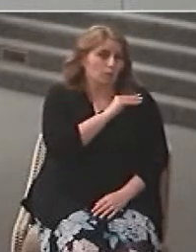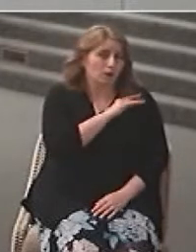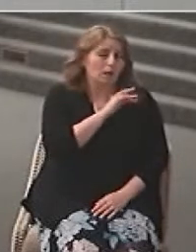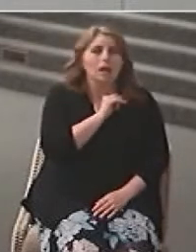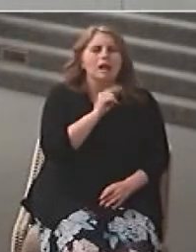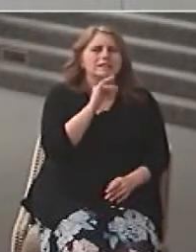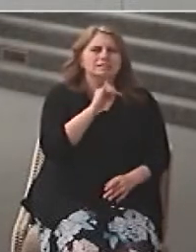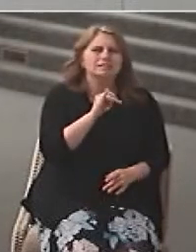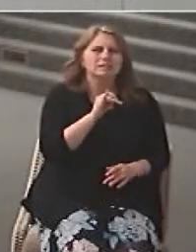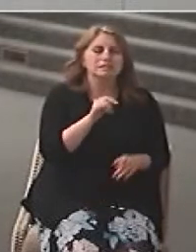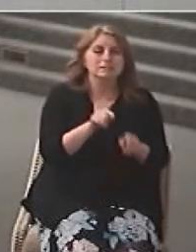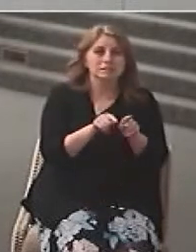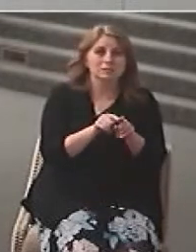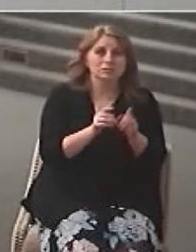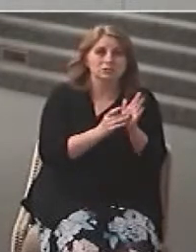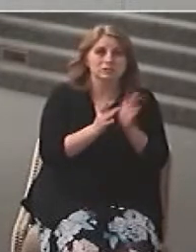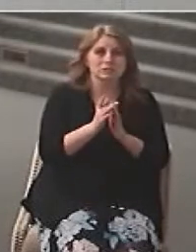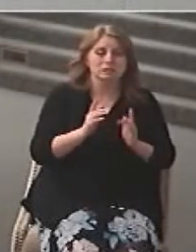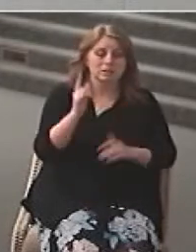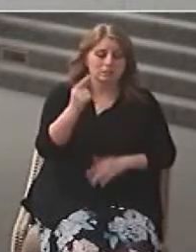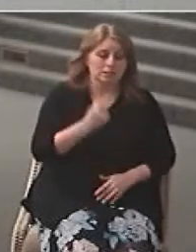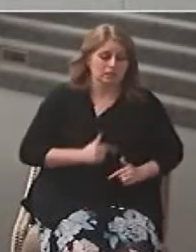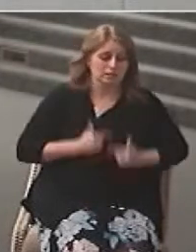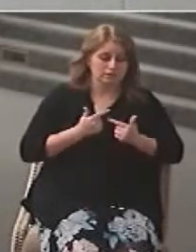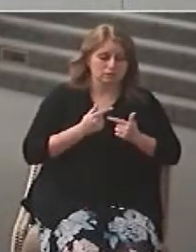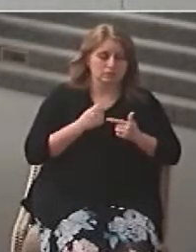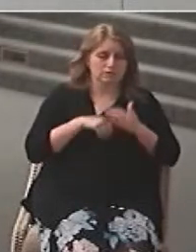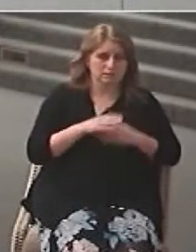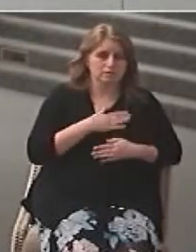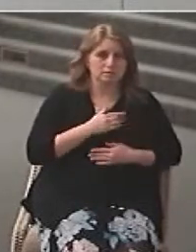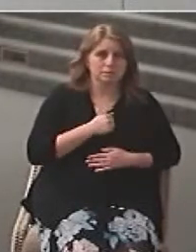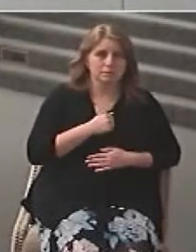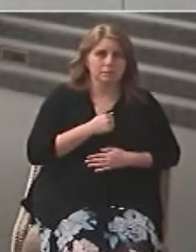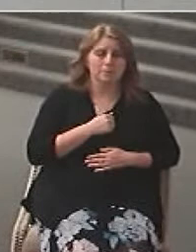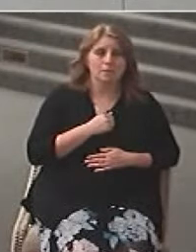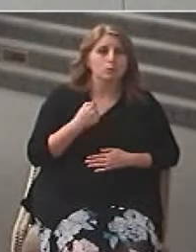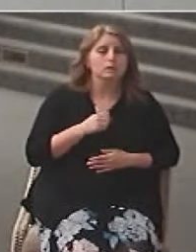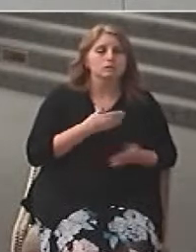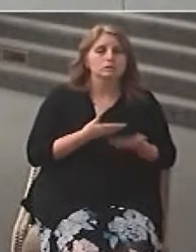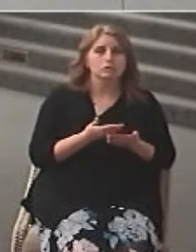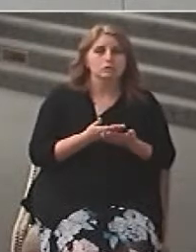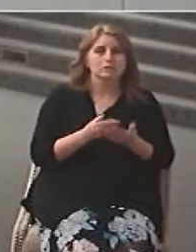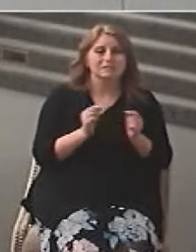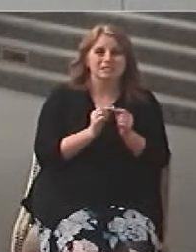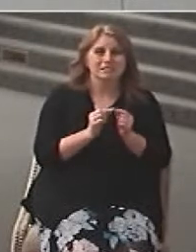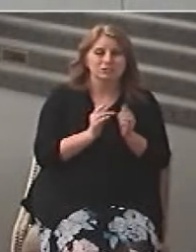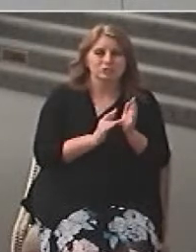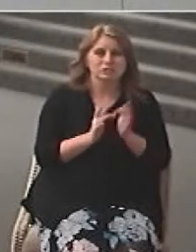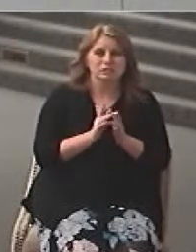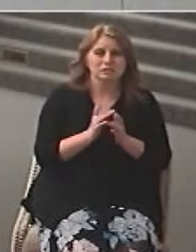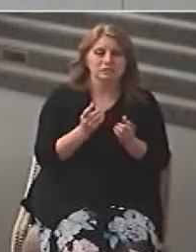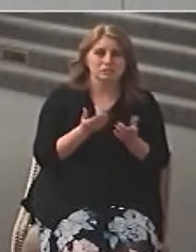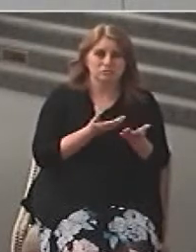dwells within me. We serve the same exact Jesus that they served 2,000 years ago.